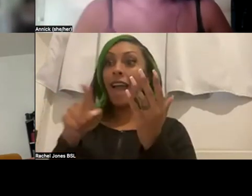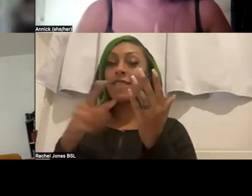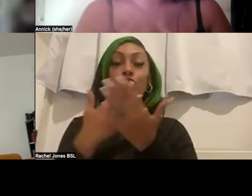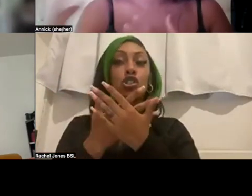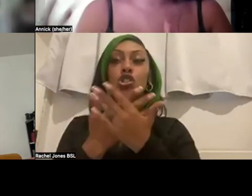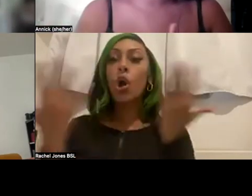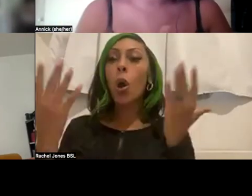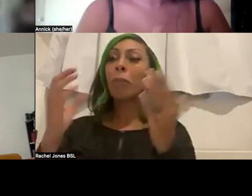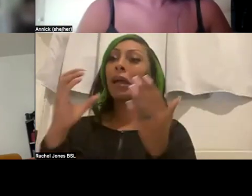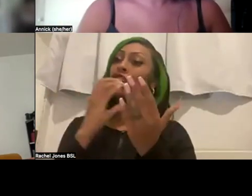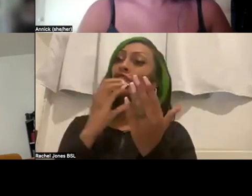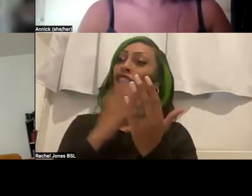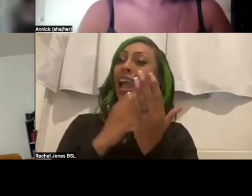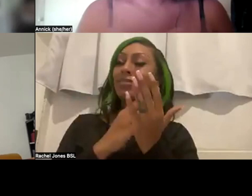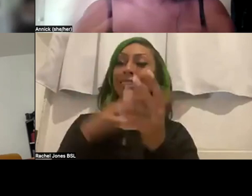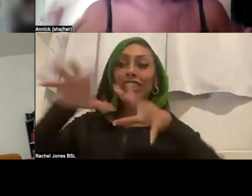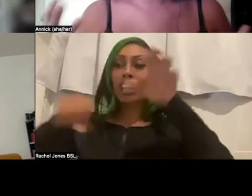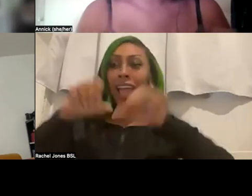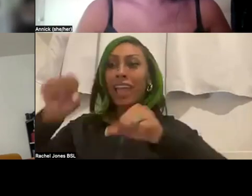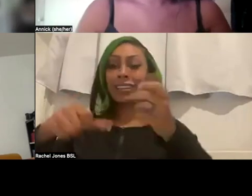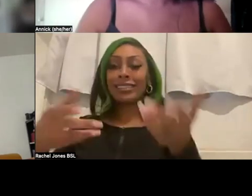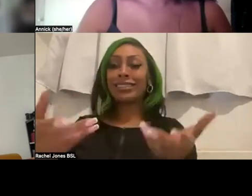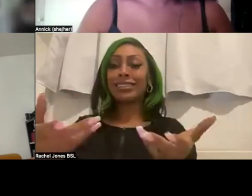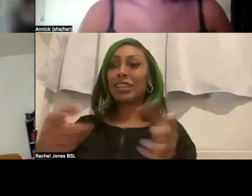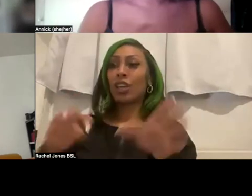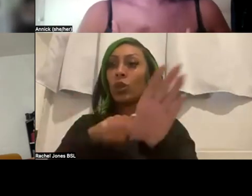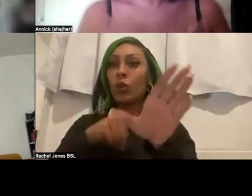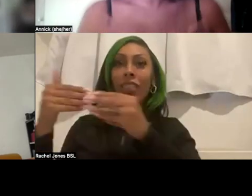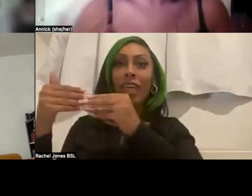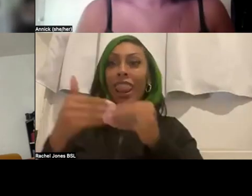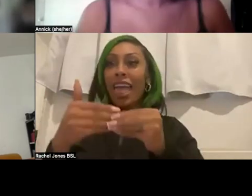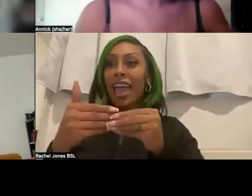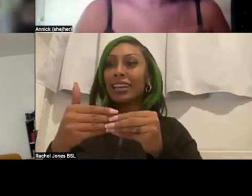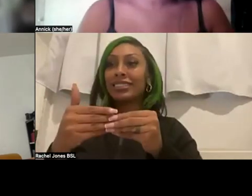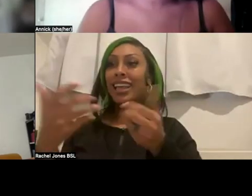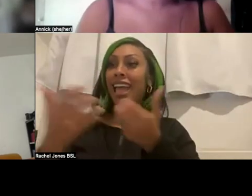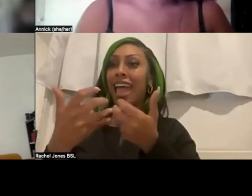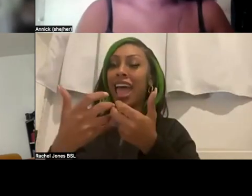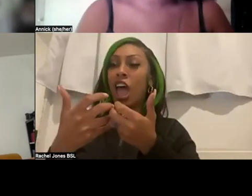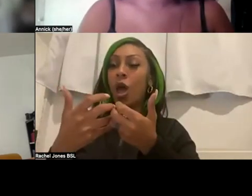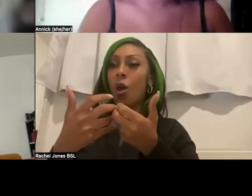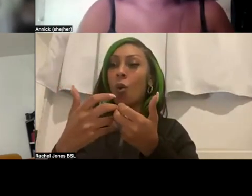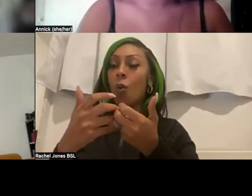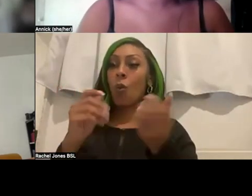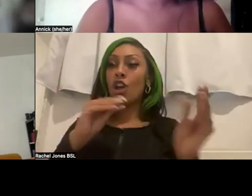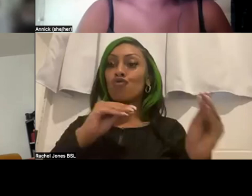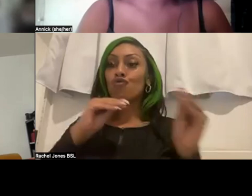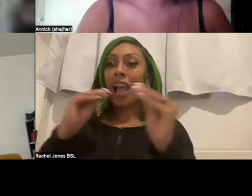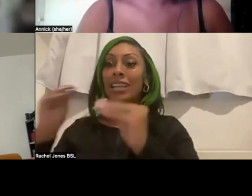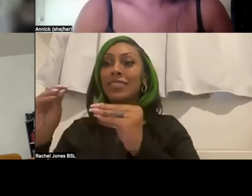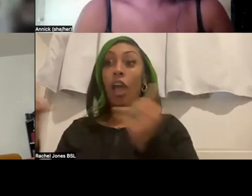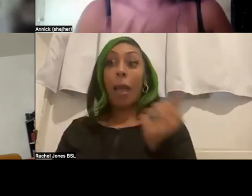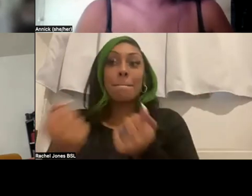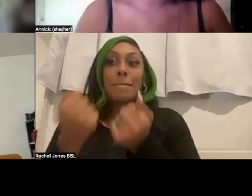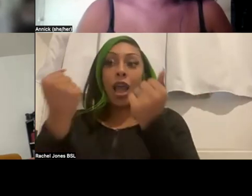chase and can never really do, of like, how do you do youth-led projects? How do you transfer power? That's the big questions at the moment in the charity sector.